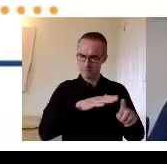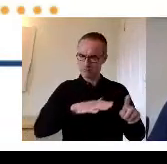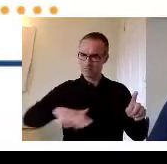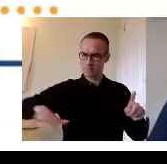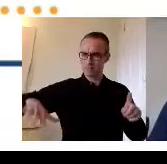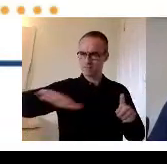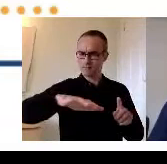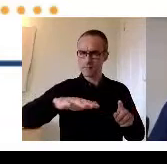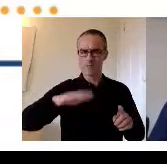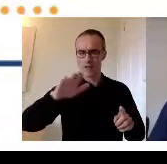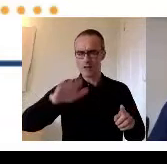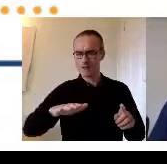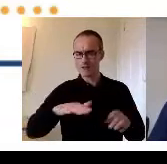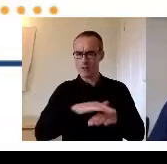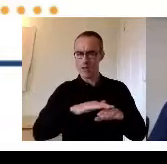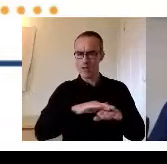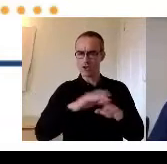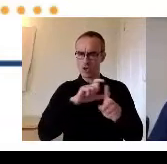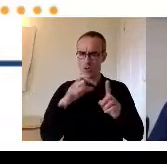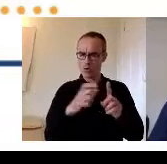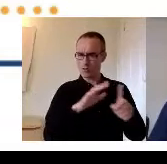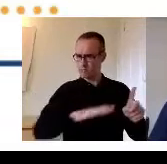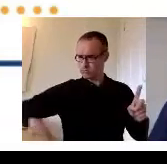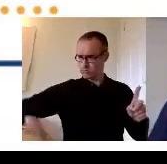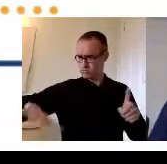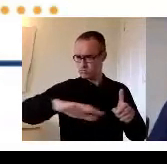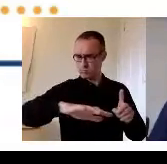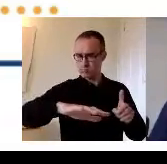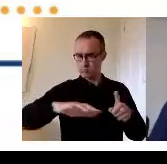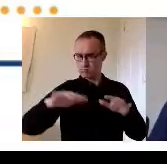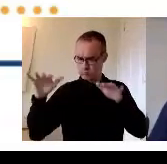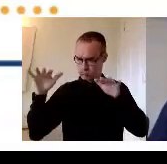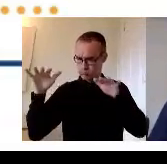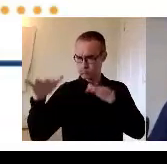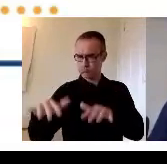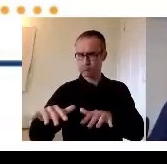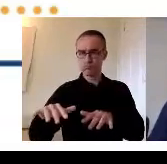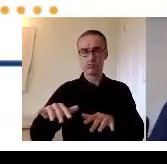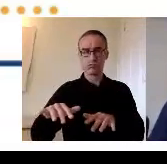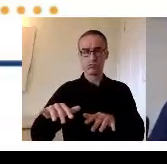and the research insight was telling us people from those communities didn't even know